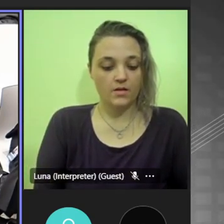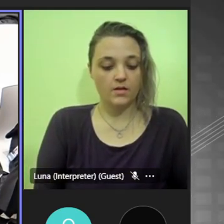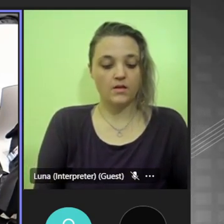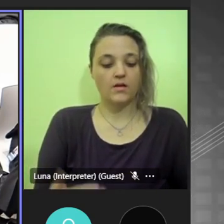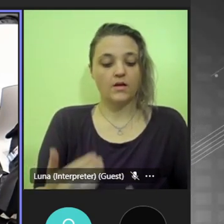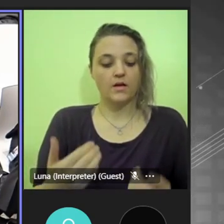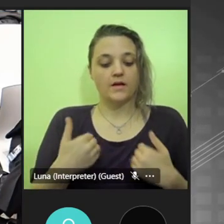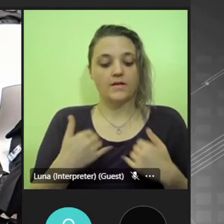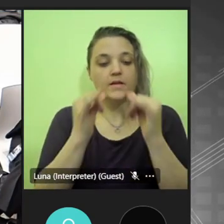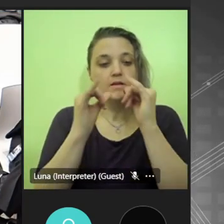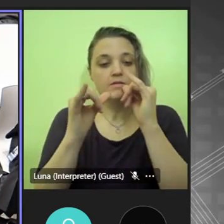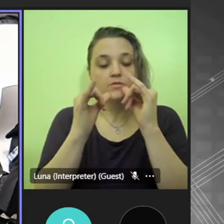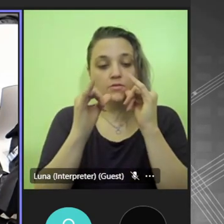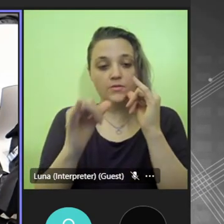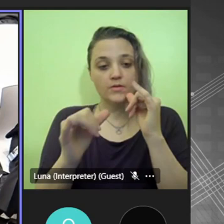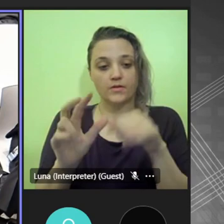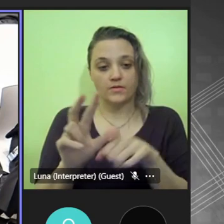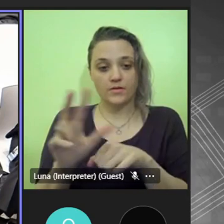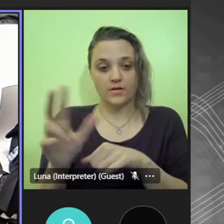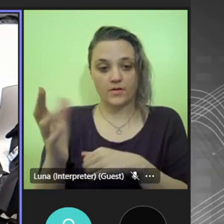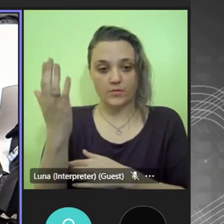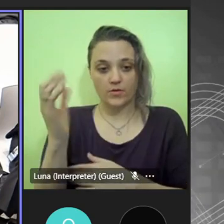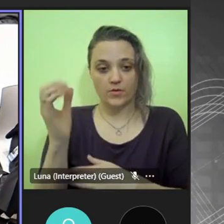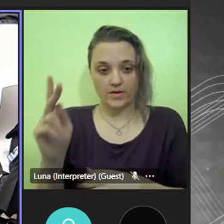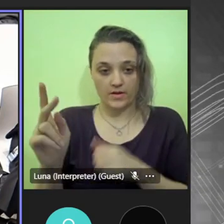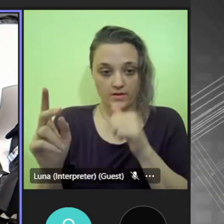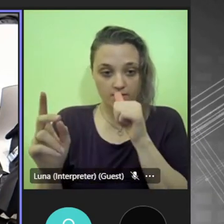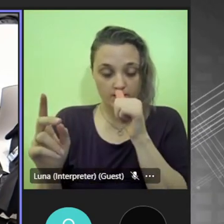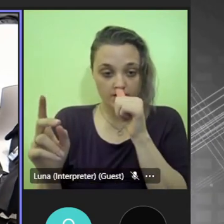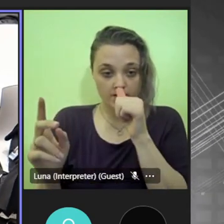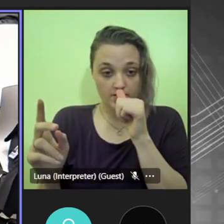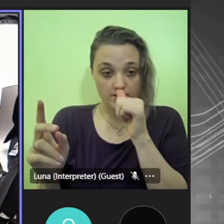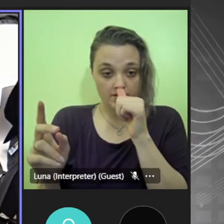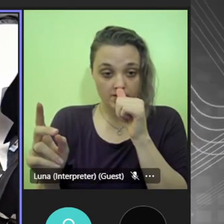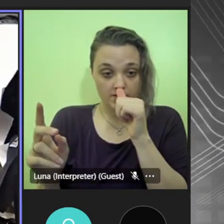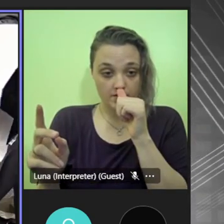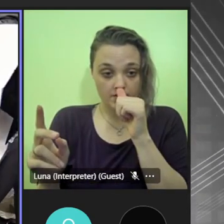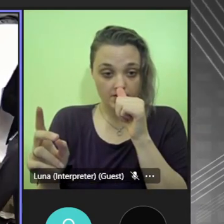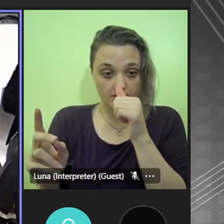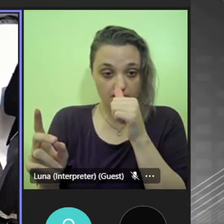I got an interview next month at 10 o'clock in the morning. Okay,